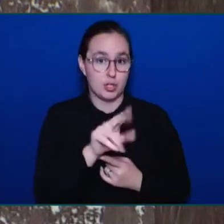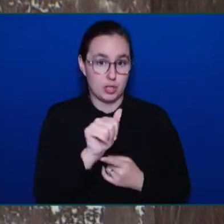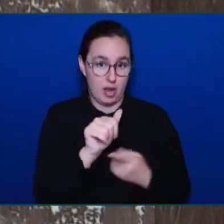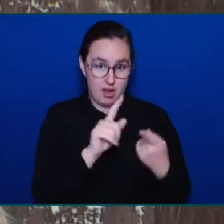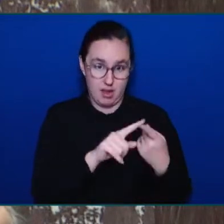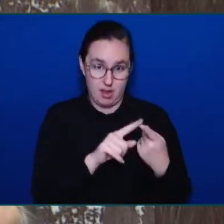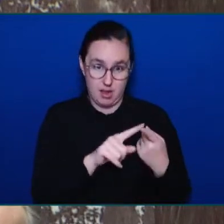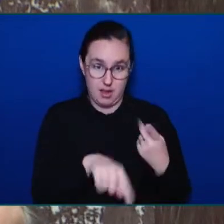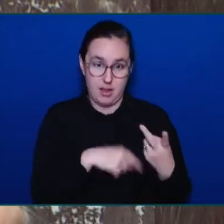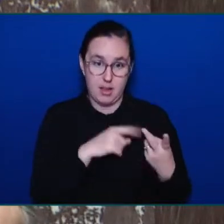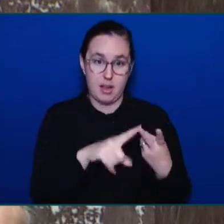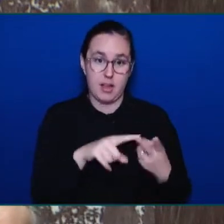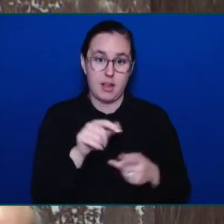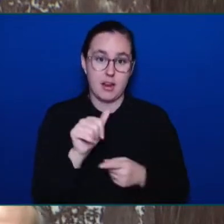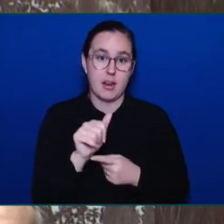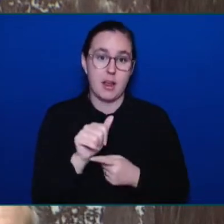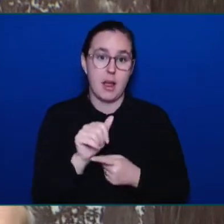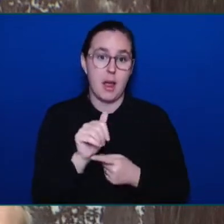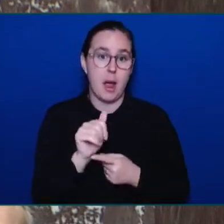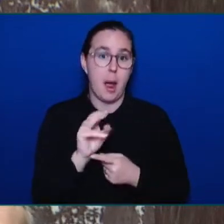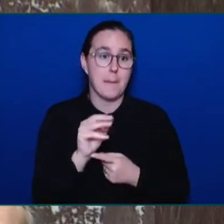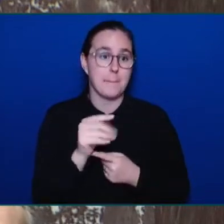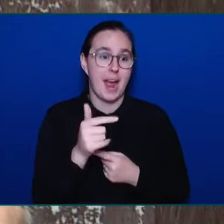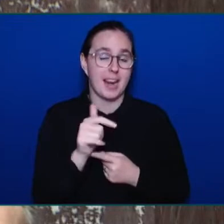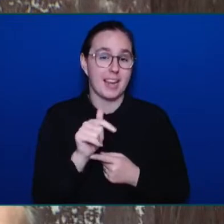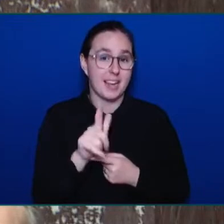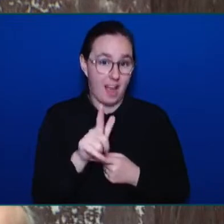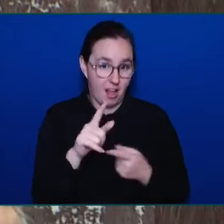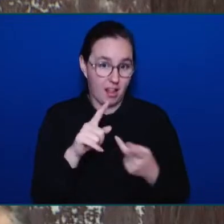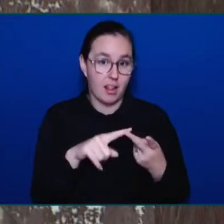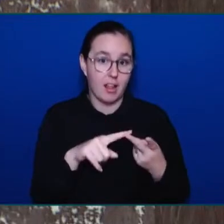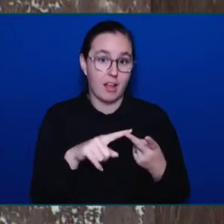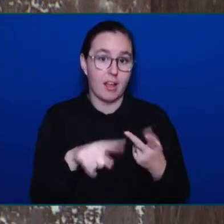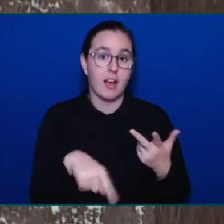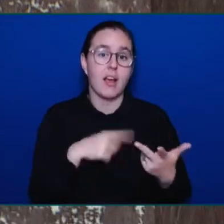watching the proceedings today. I'm hoping the House can please make them very welcome.